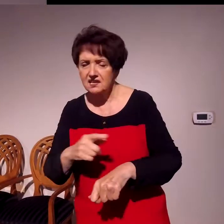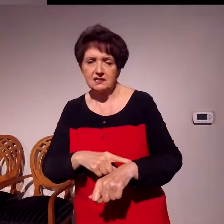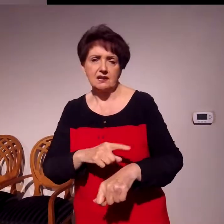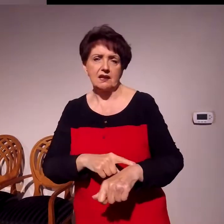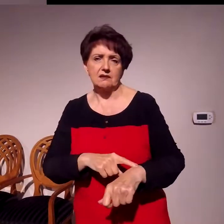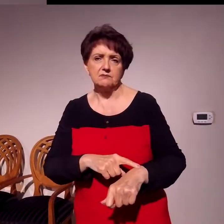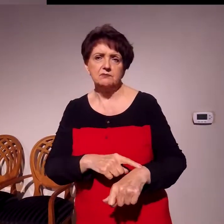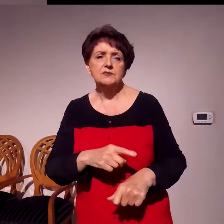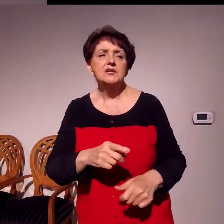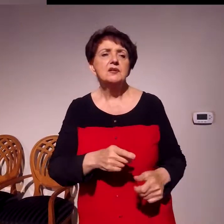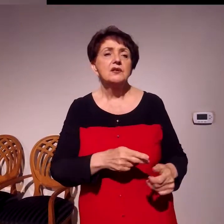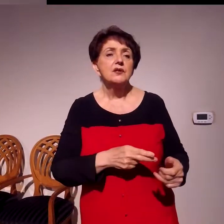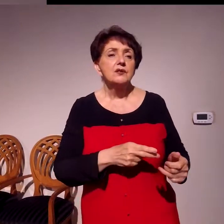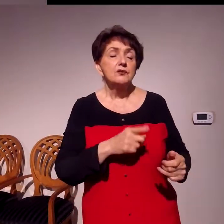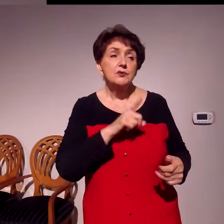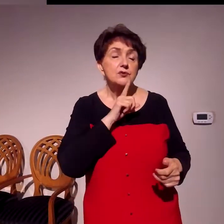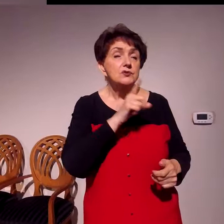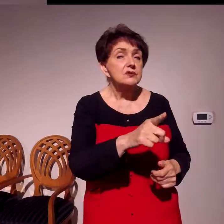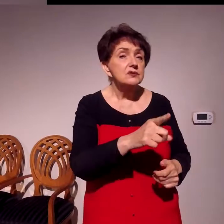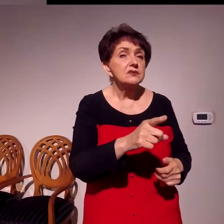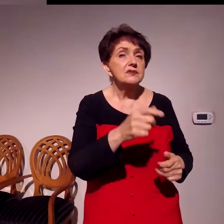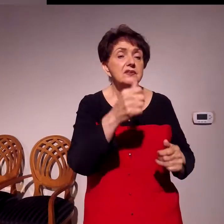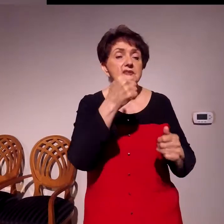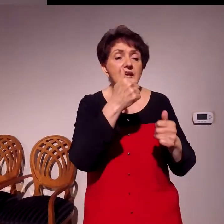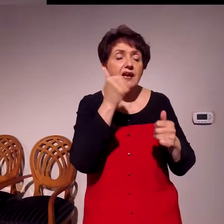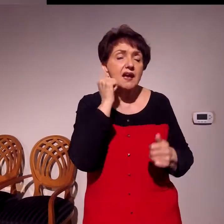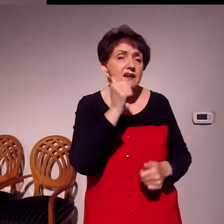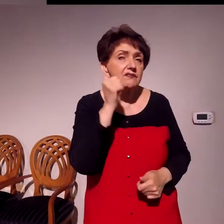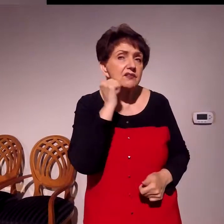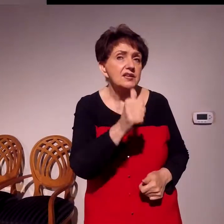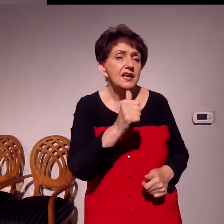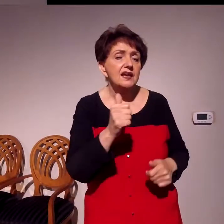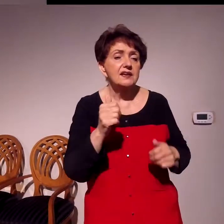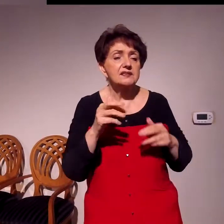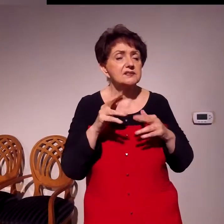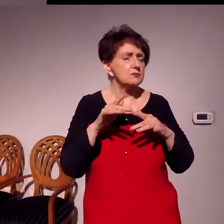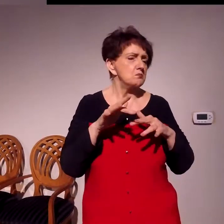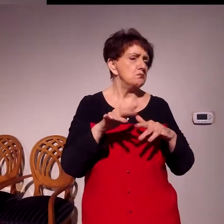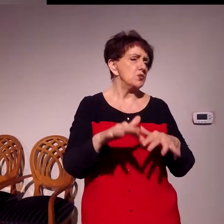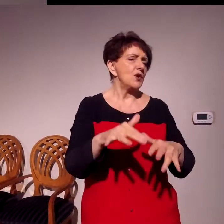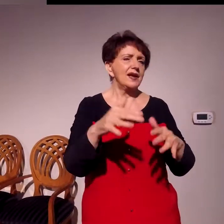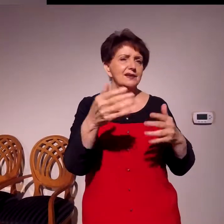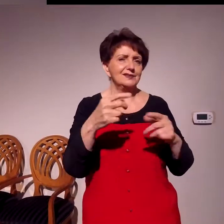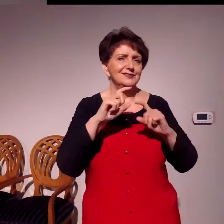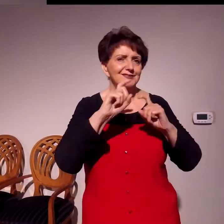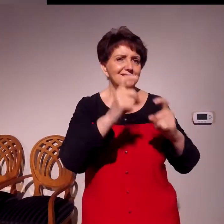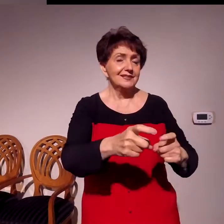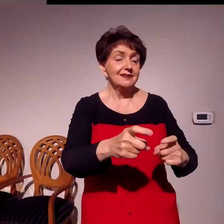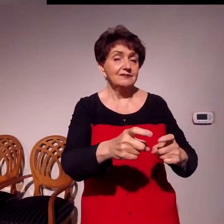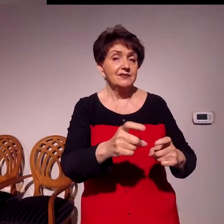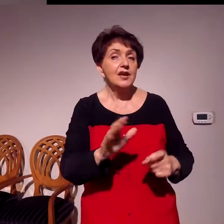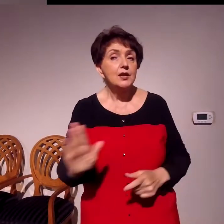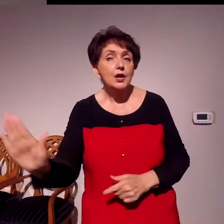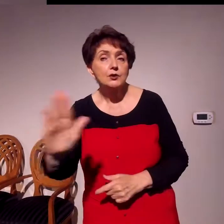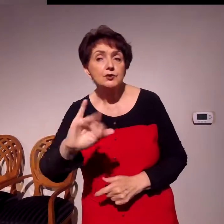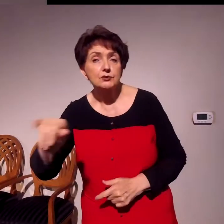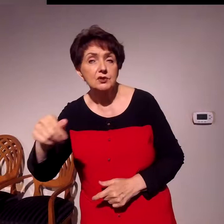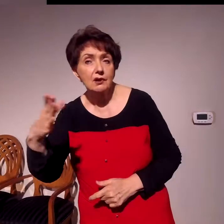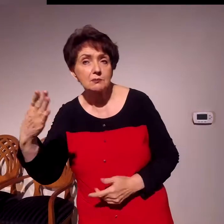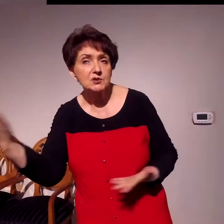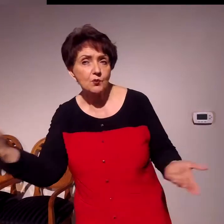The truth is that each day is a miraculous gift, and our job is to untie the ribbon. Isn't that